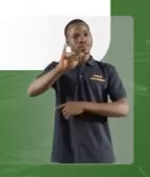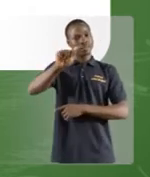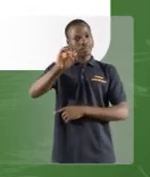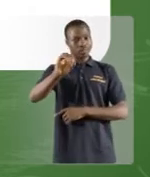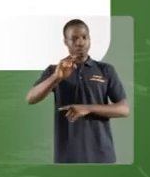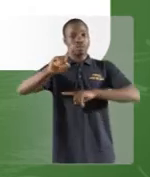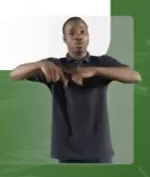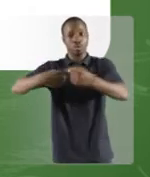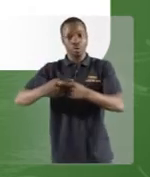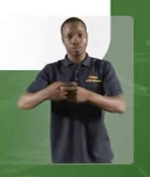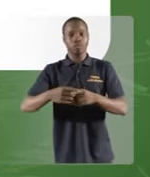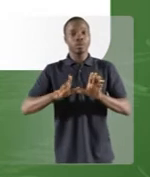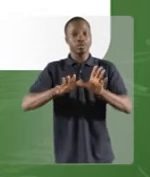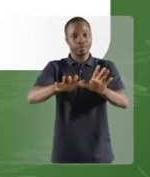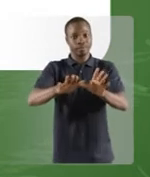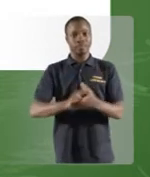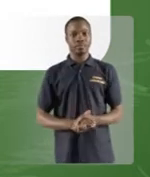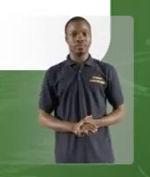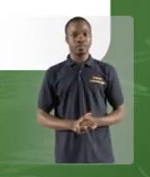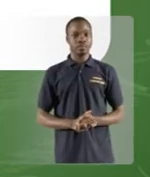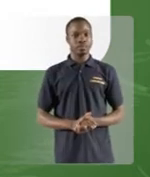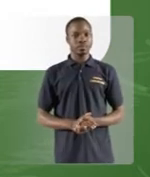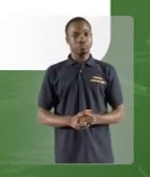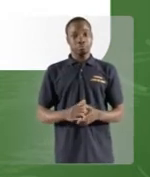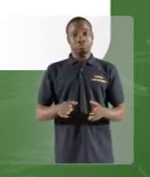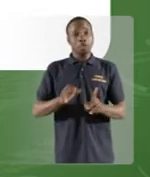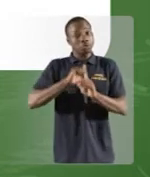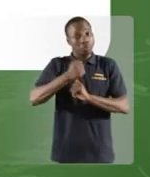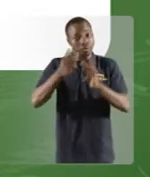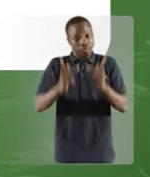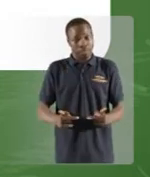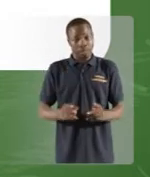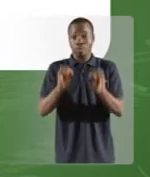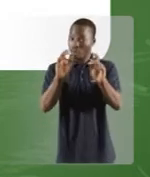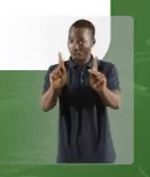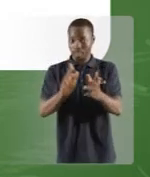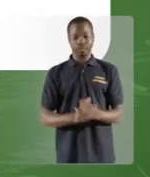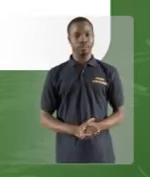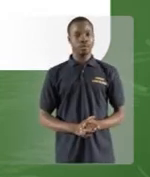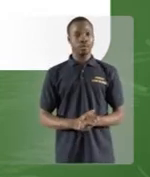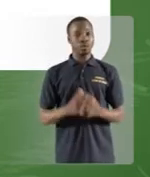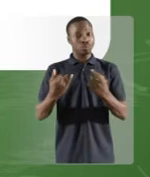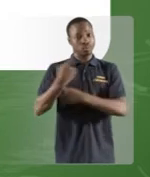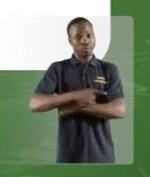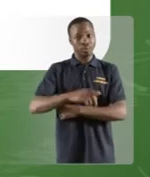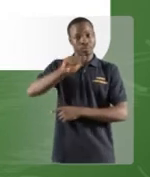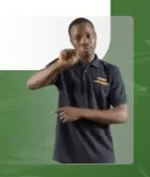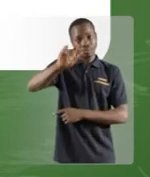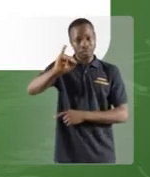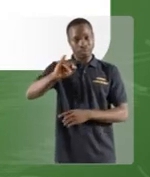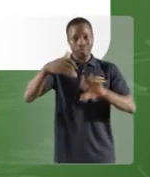his farm. Today is Thursday, right? So that's the present. Okay? Fine. Today, Ali plays